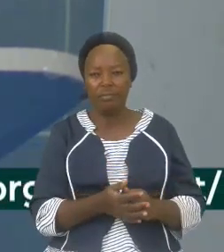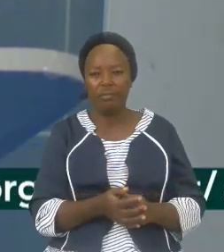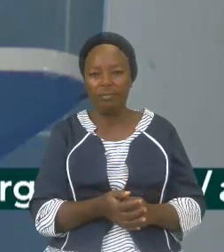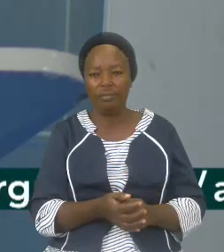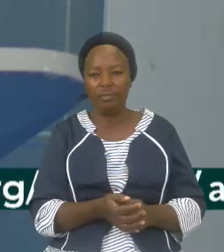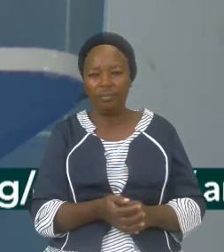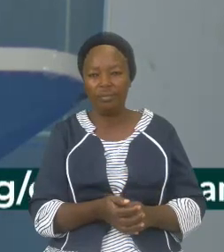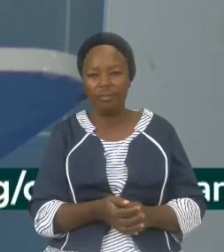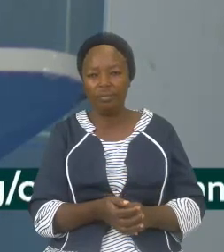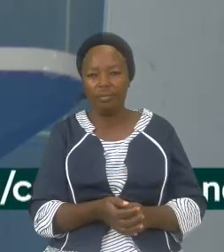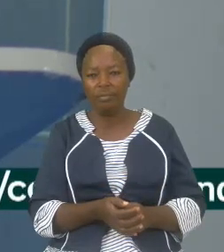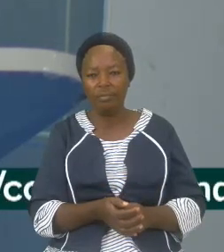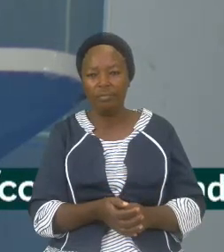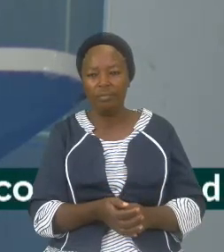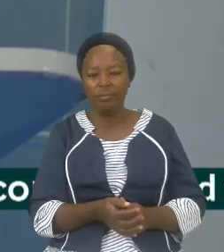the fence,